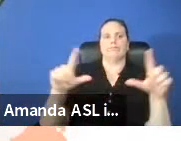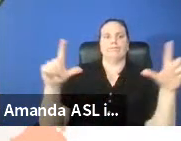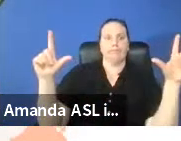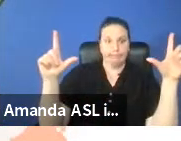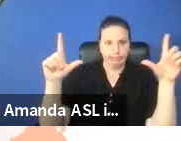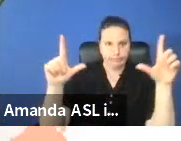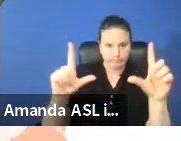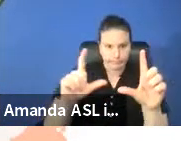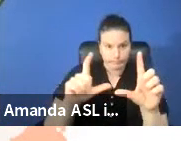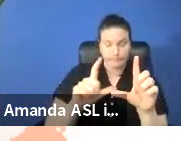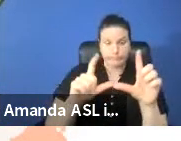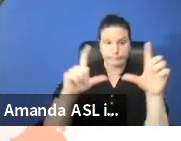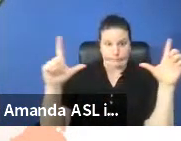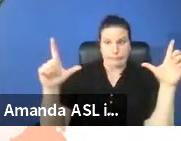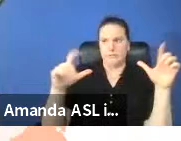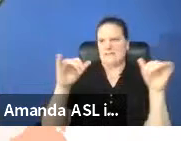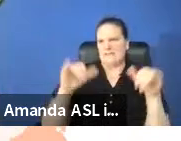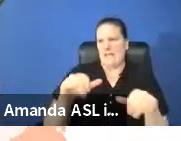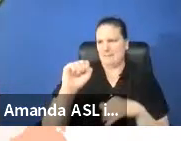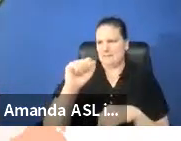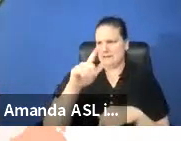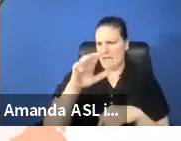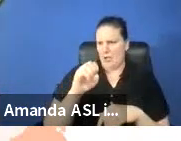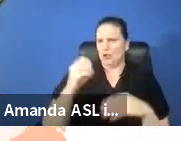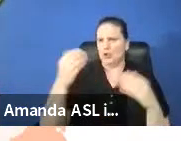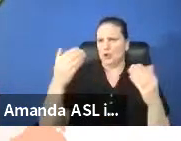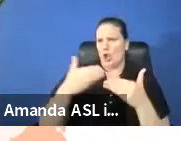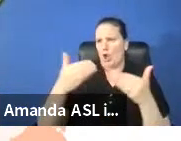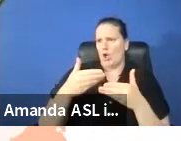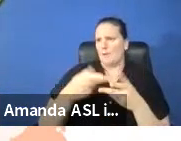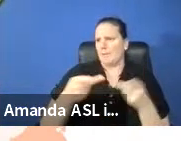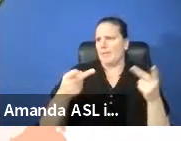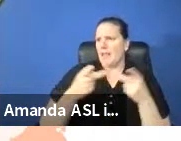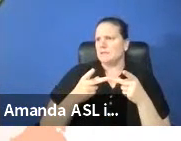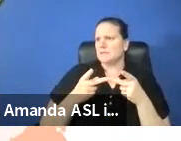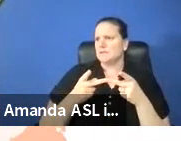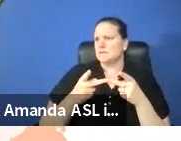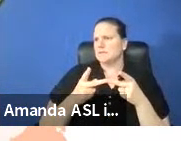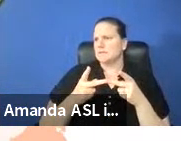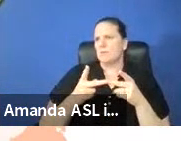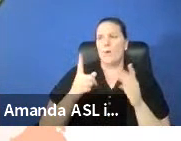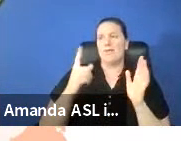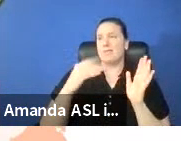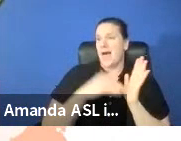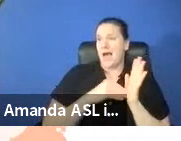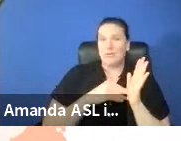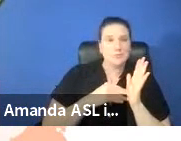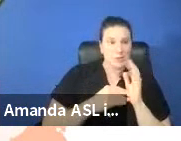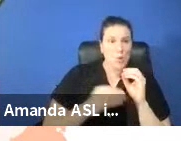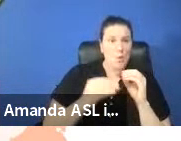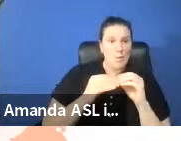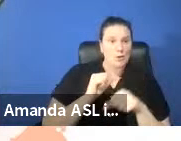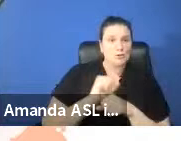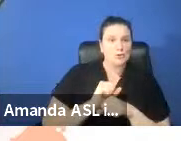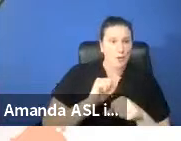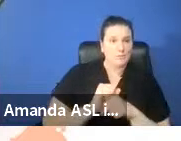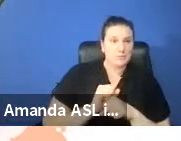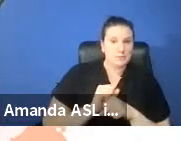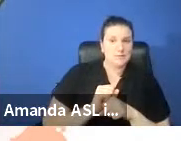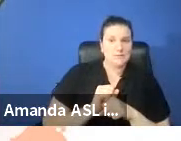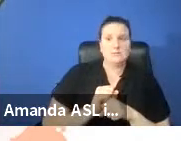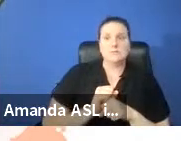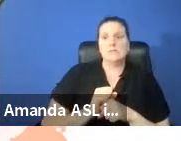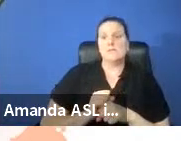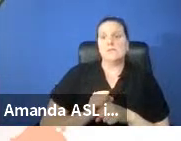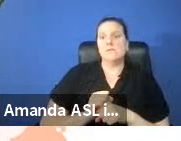again, same scale, where the darkest spots are areas where there are 1,000 or more jobs. And